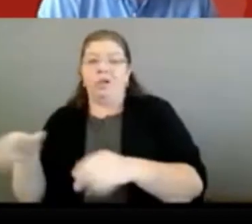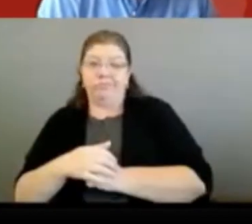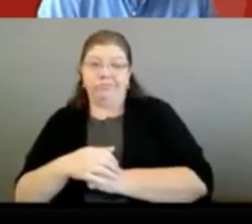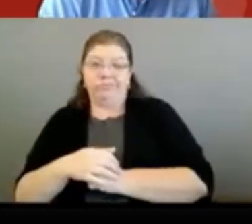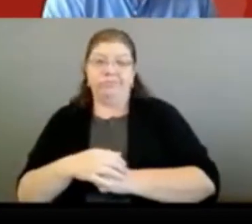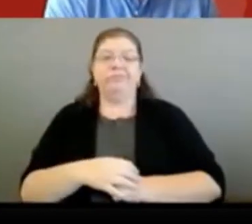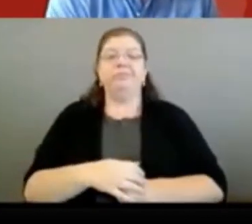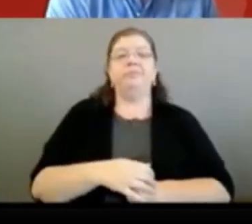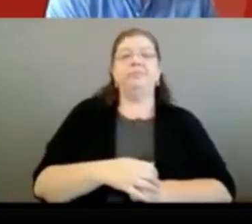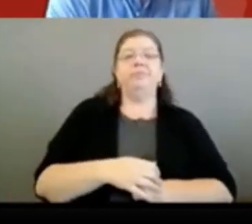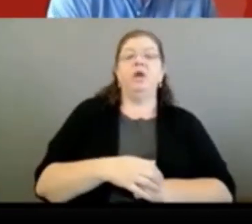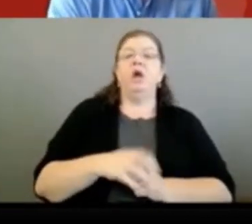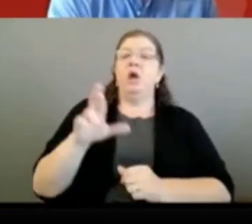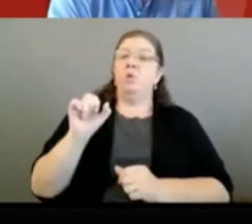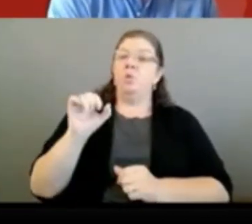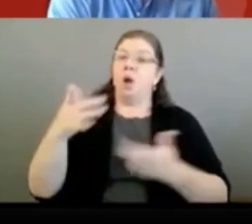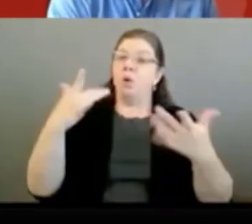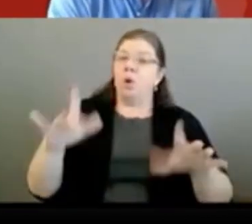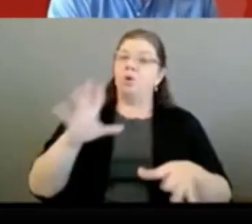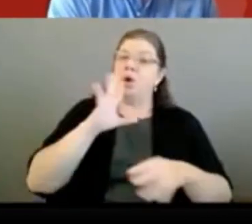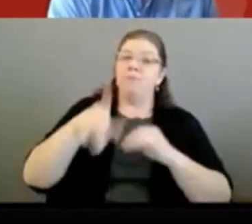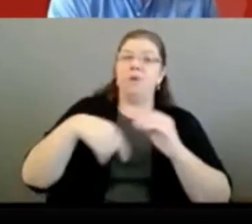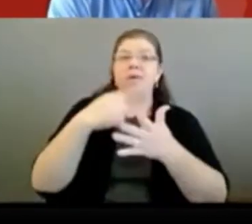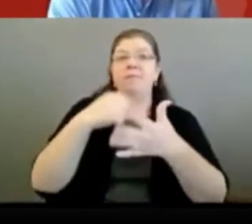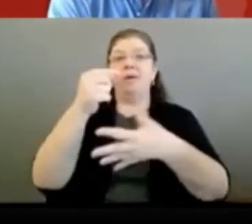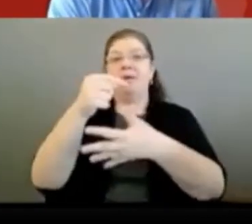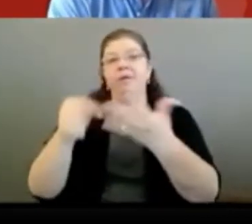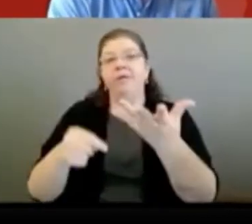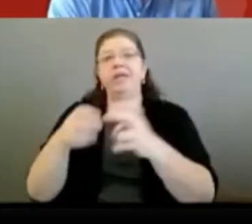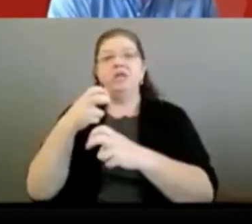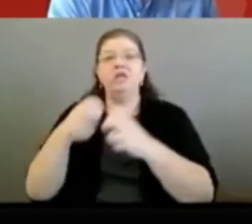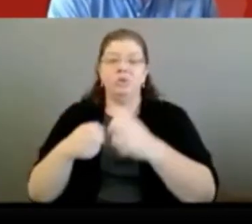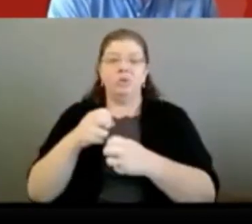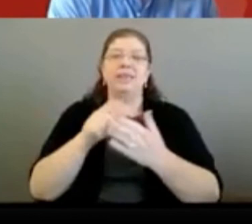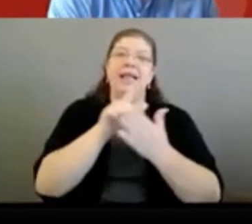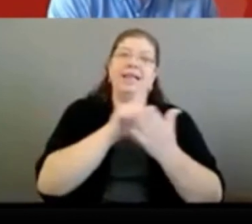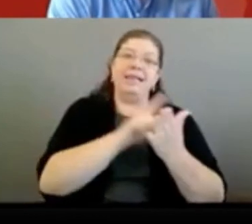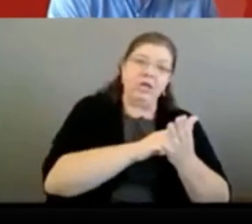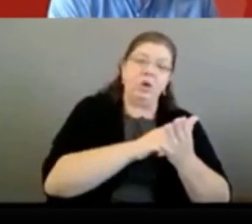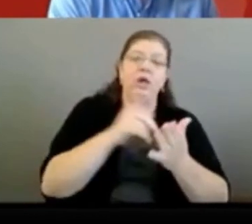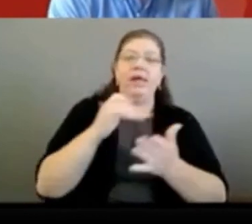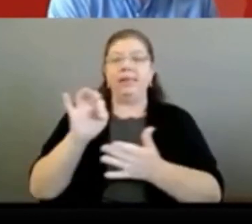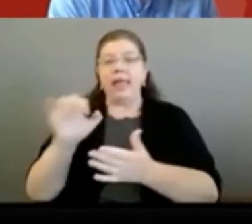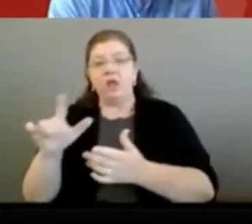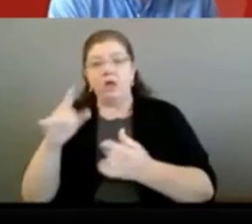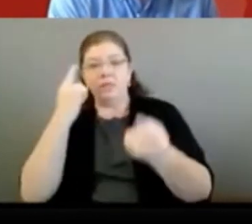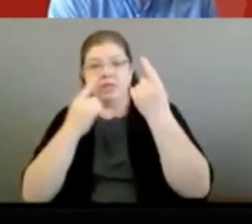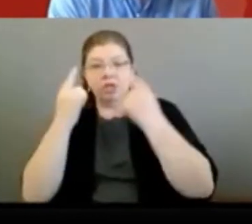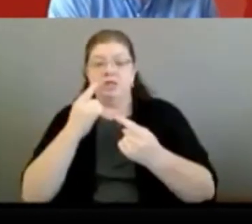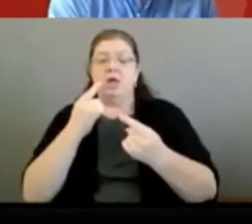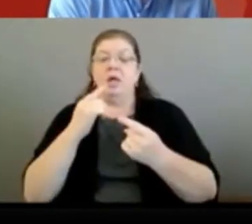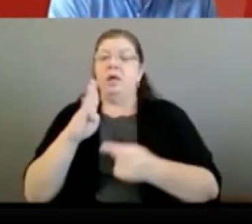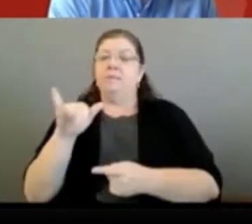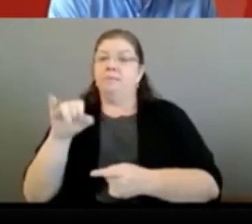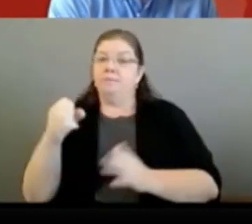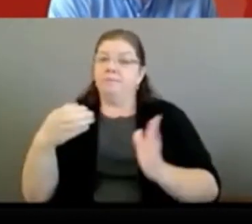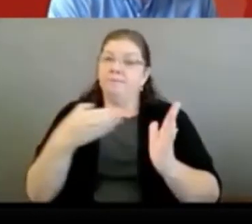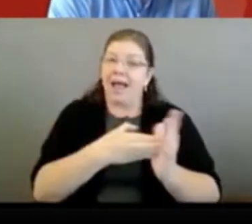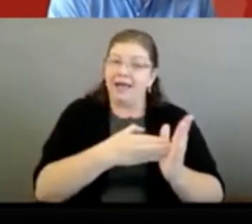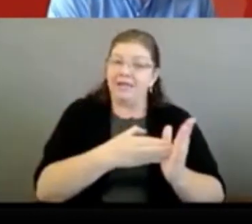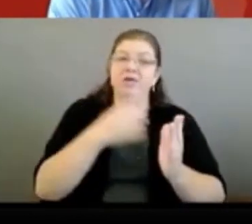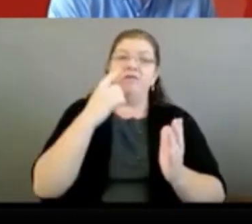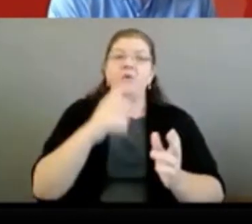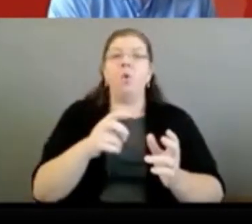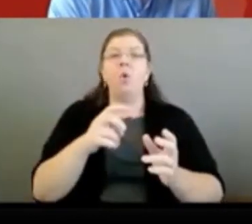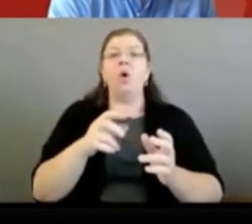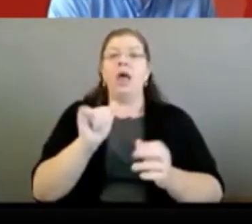And then Rob had also already touched upon some of these issues, the ethical and legal considerations, bias, not only in terms of algorithms, but also,